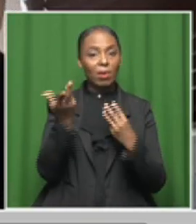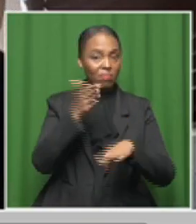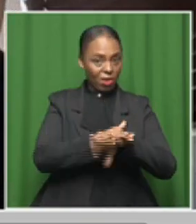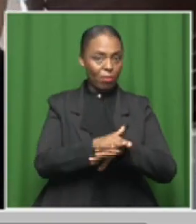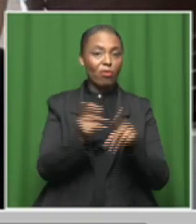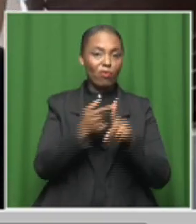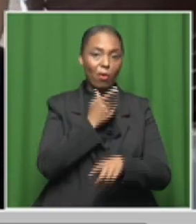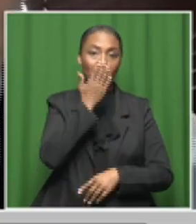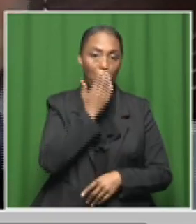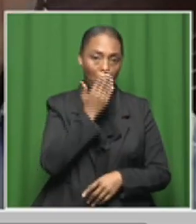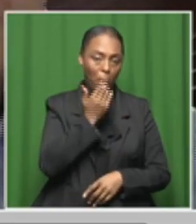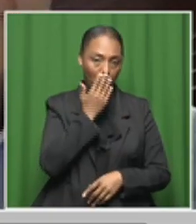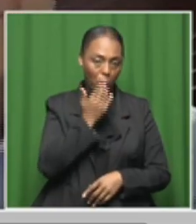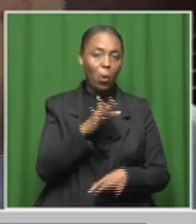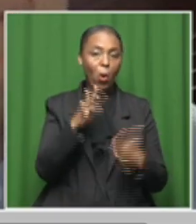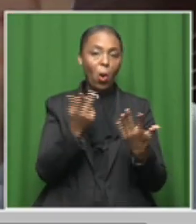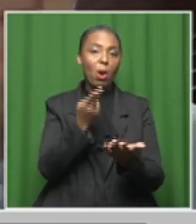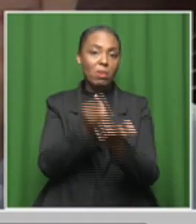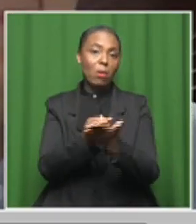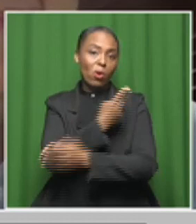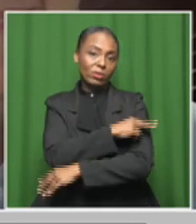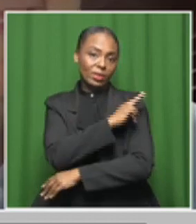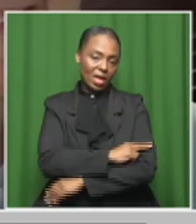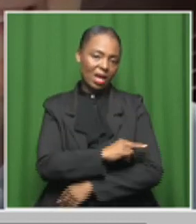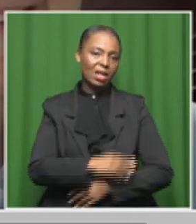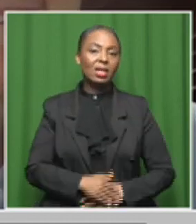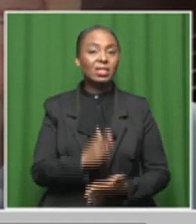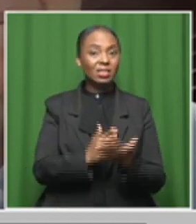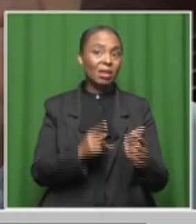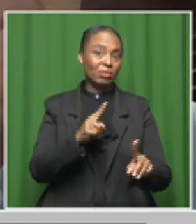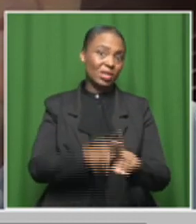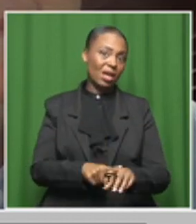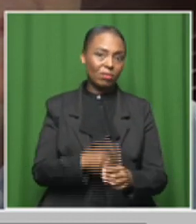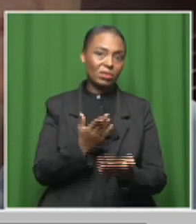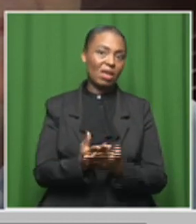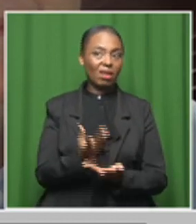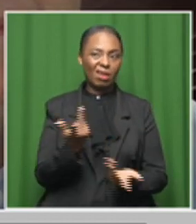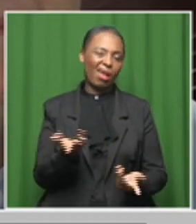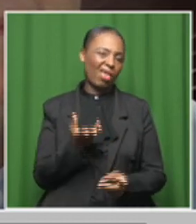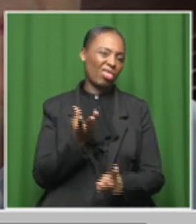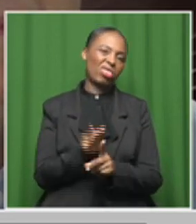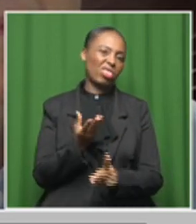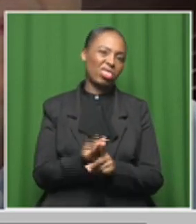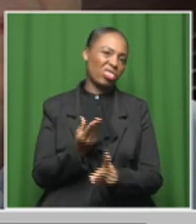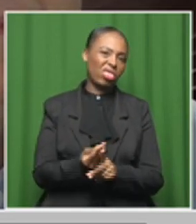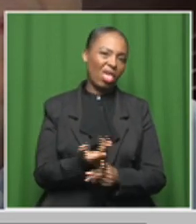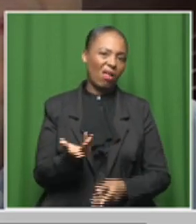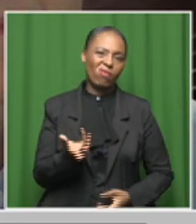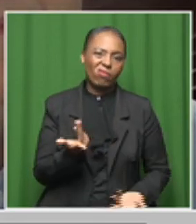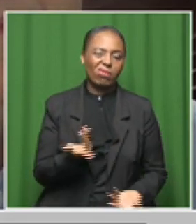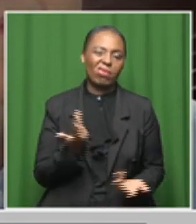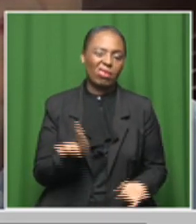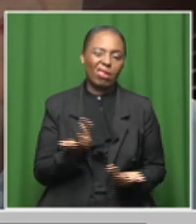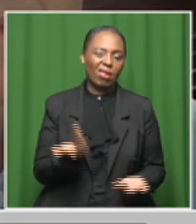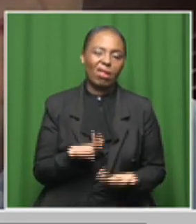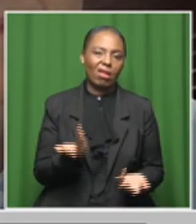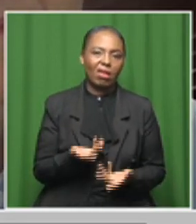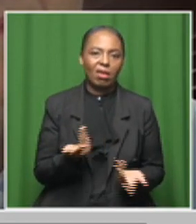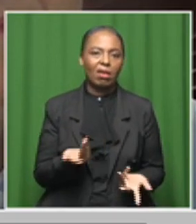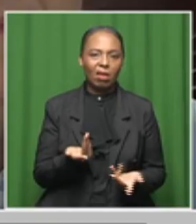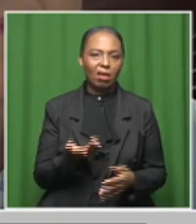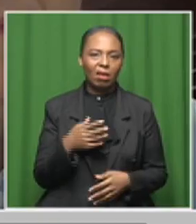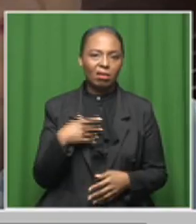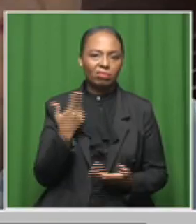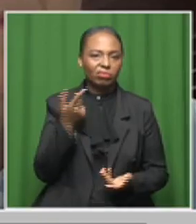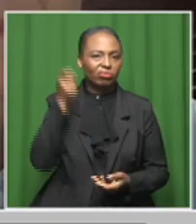So, you know, as much as we downplay the flu, it's something that we really need to look at. And the one way of helping, and I